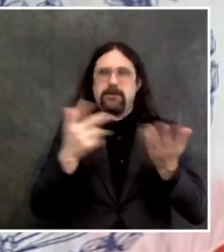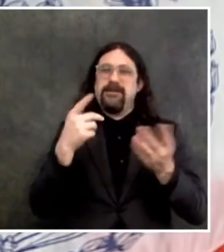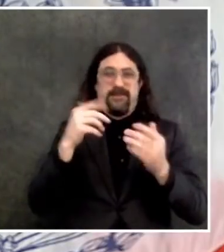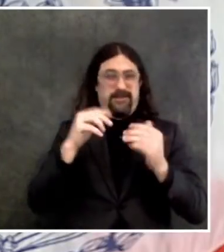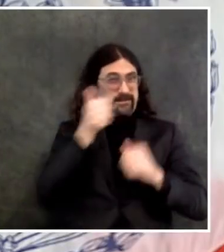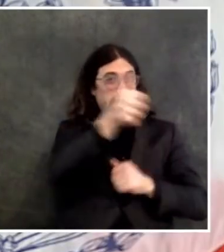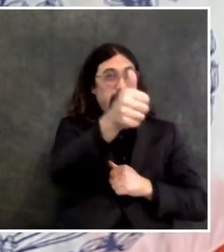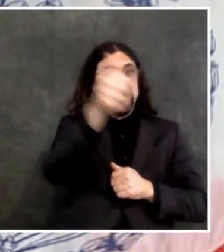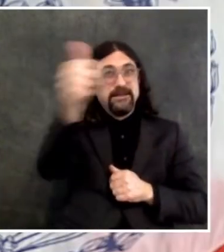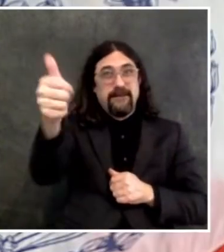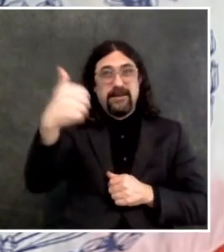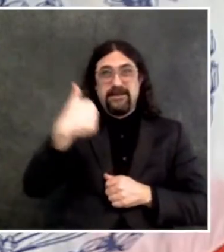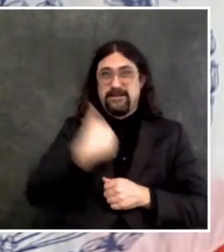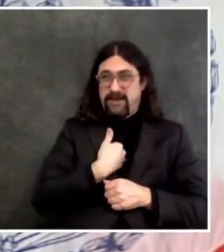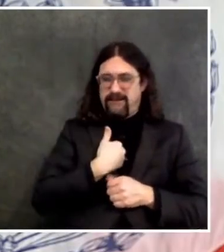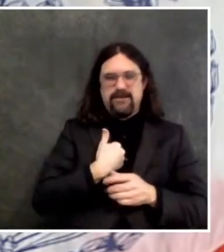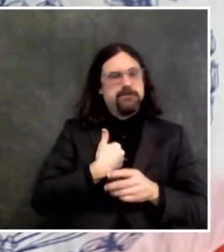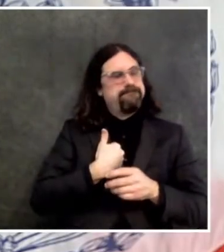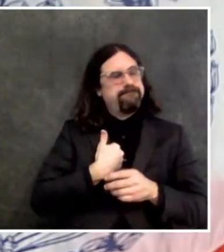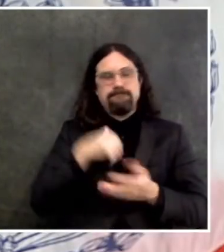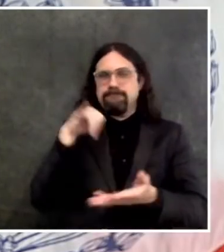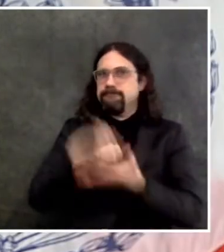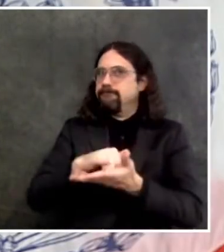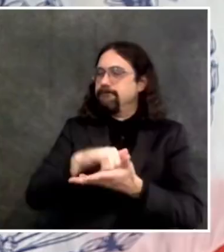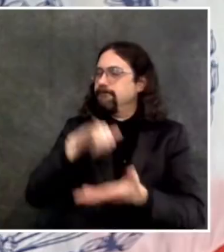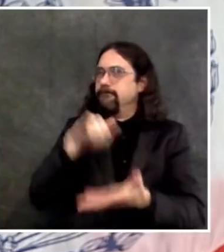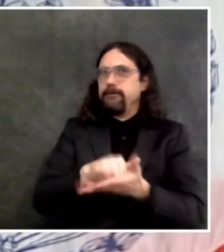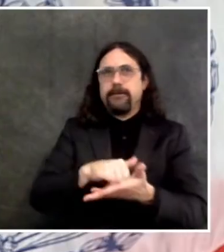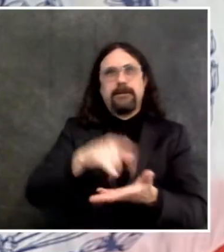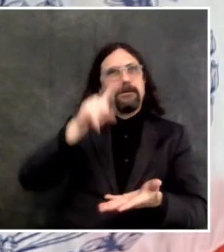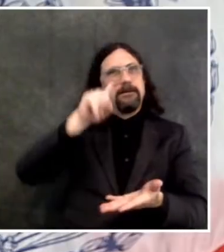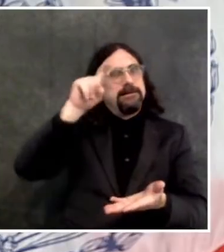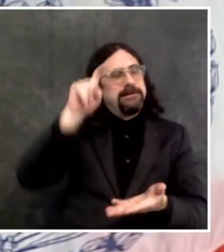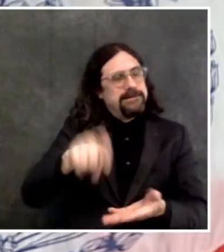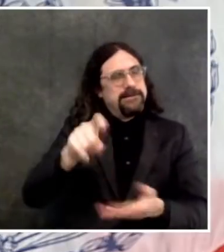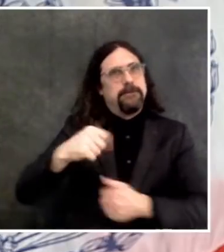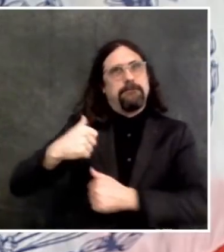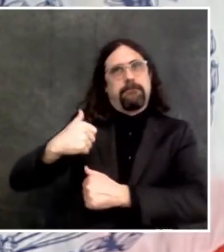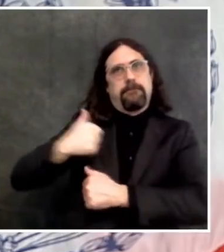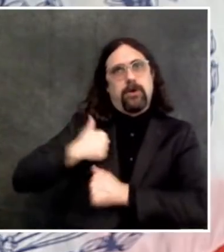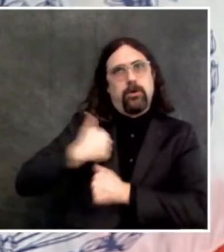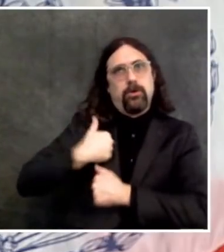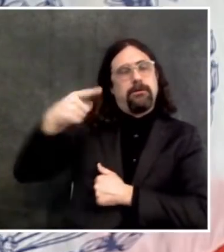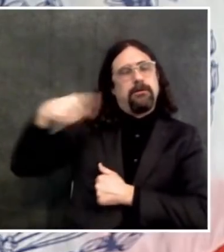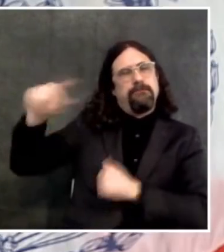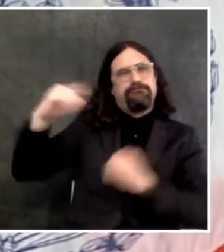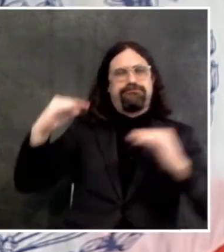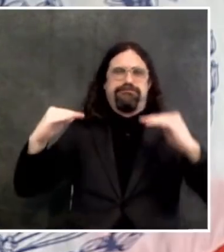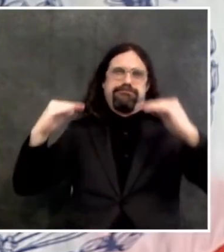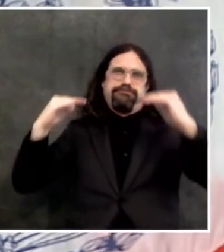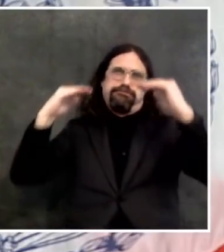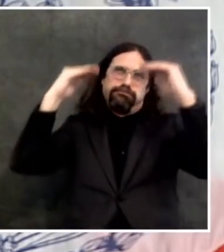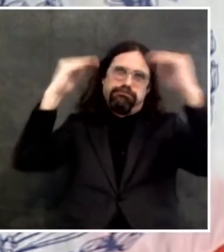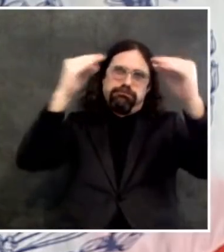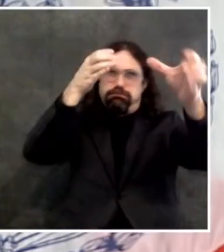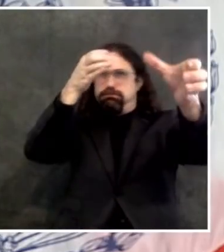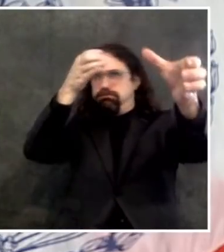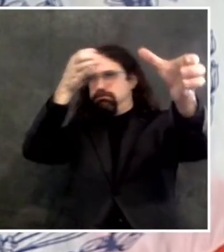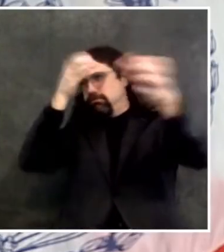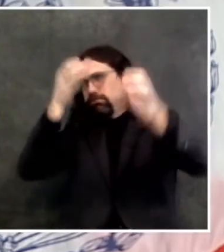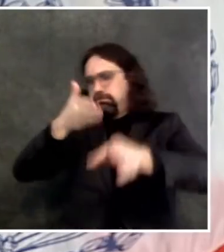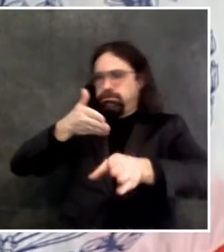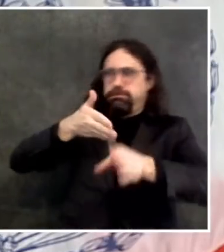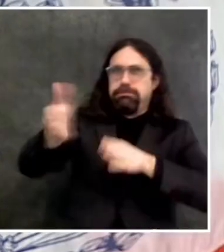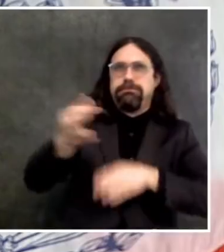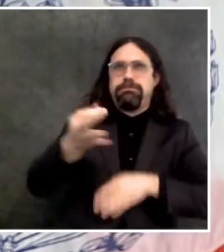the talent, the logistical capacity, the professionals that can play a crucial role. There's no other way